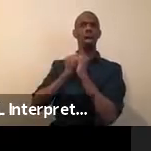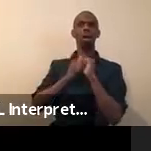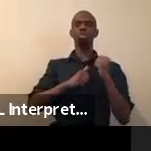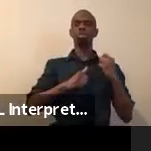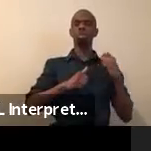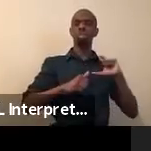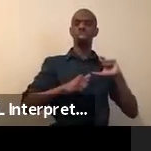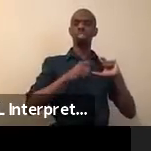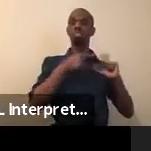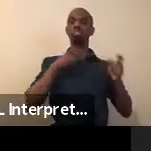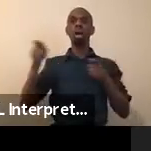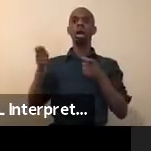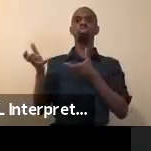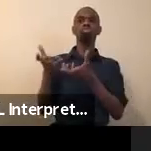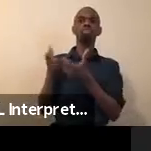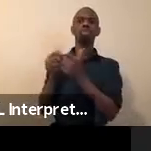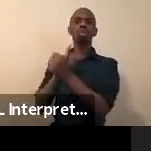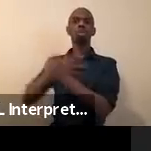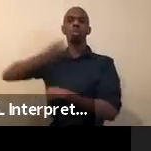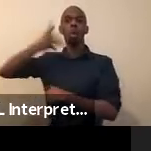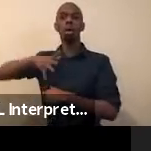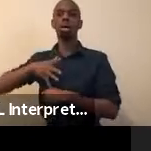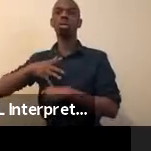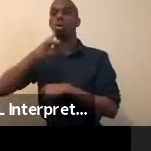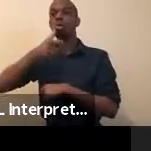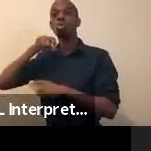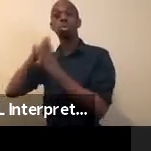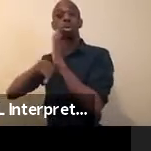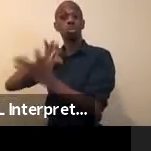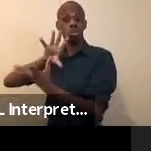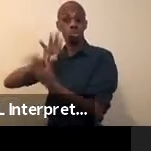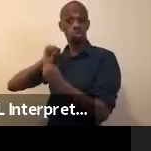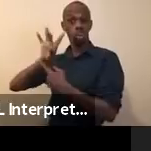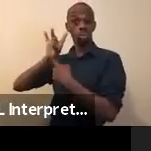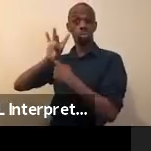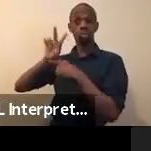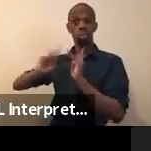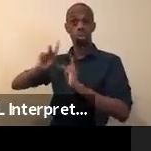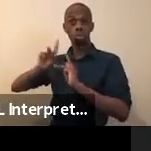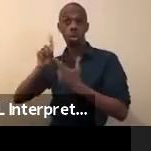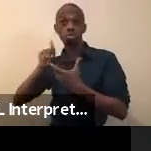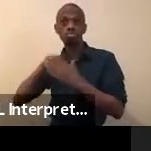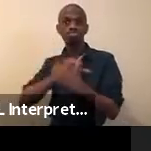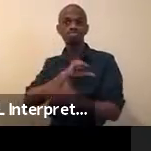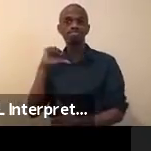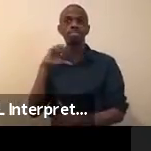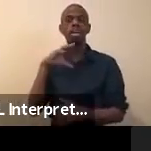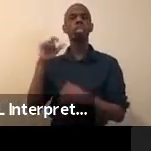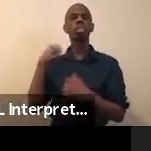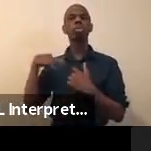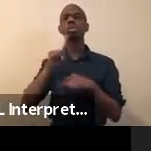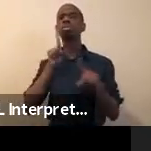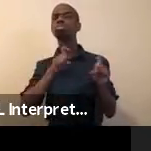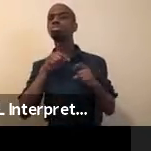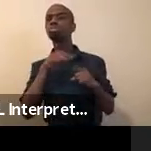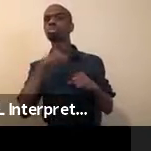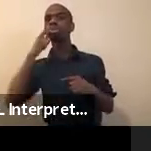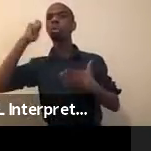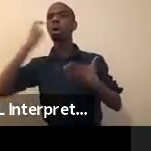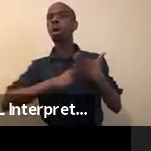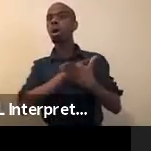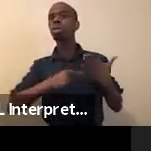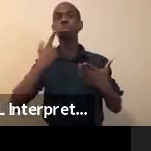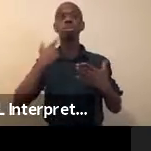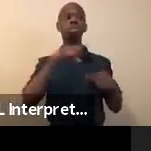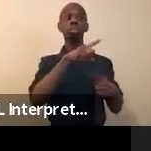white man who killed 8 people in Atlanta. And so, asking, was it racist, and saying, oh, he said it wasn't,